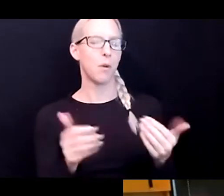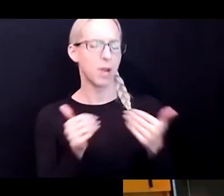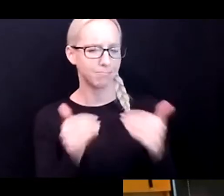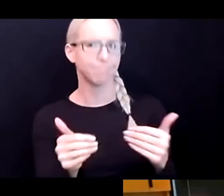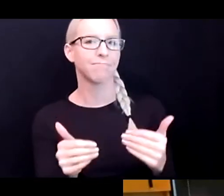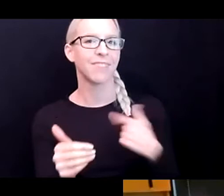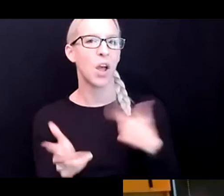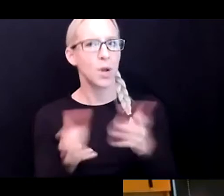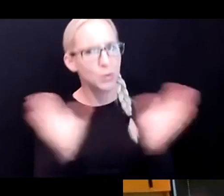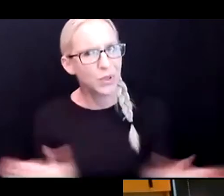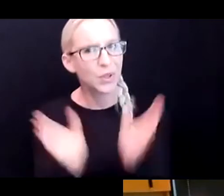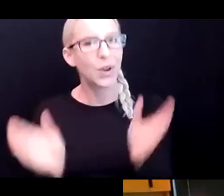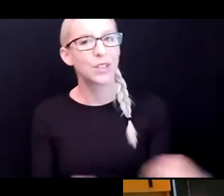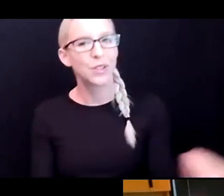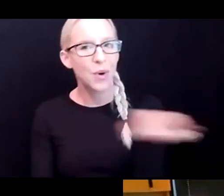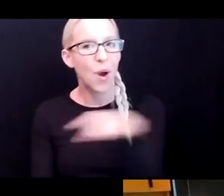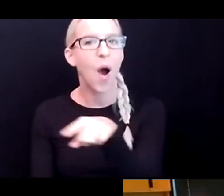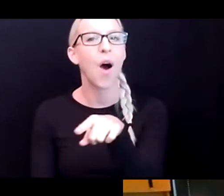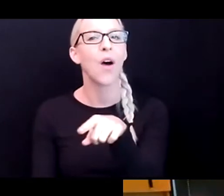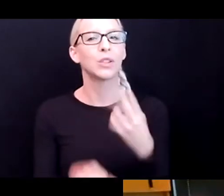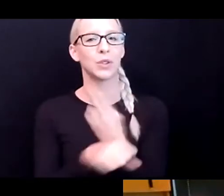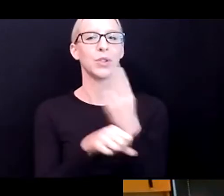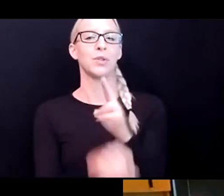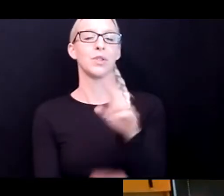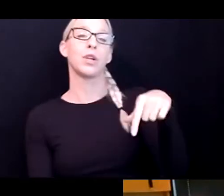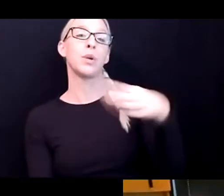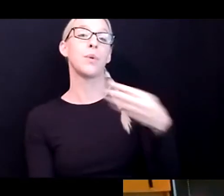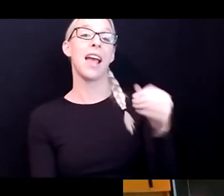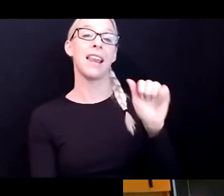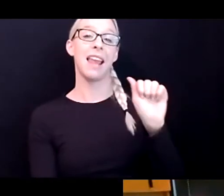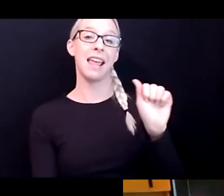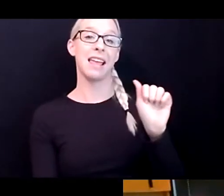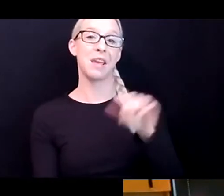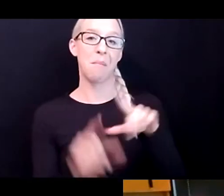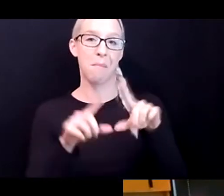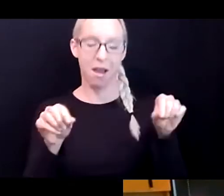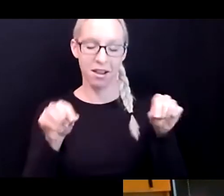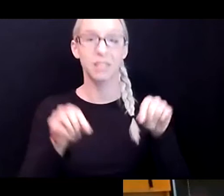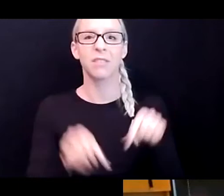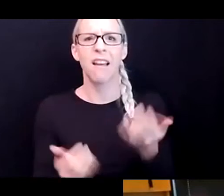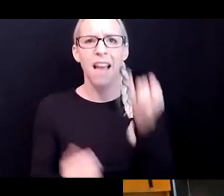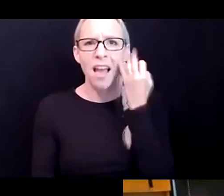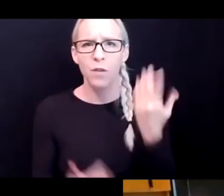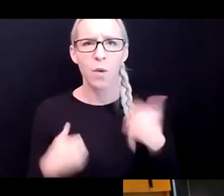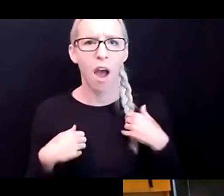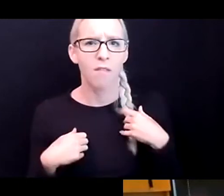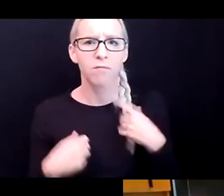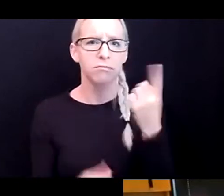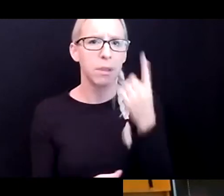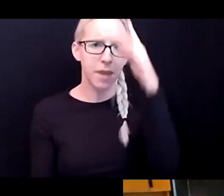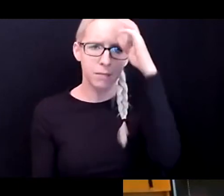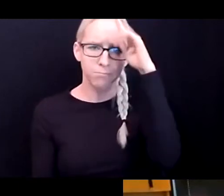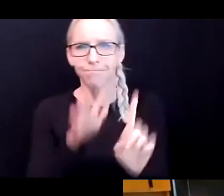our attendees to utilize the question and answers box. I see a couple coming in, and I know we are working to answer those